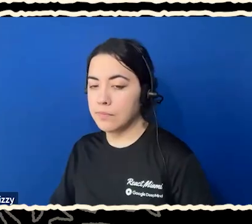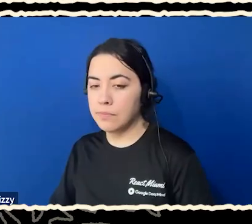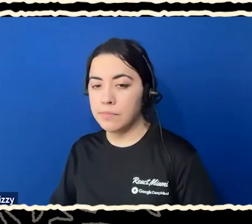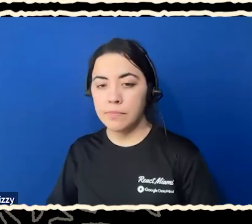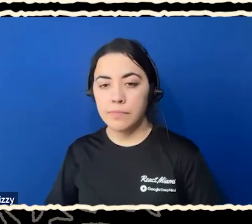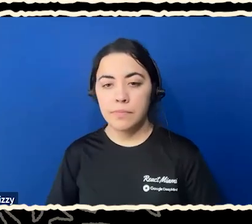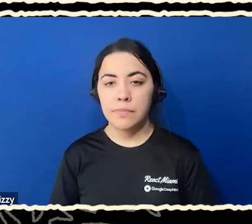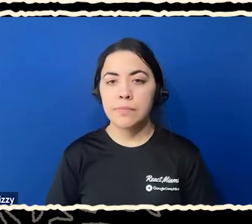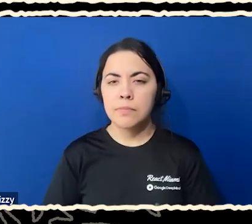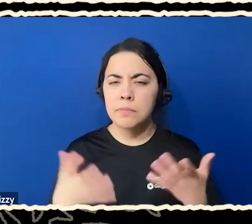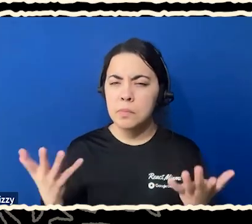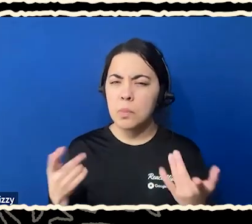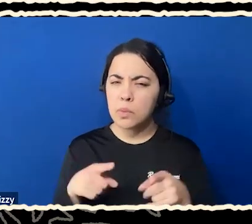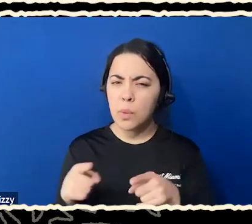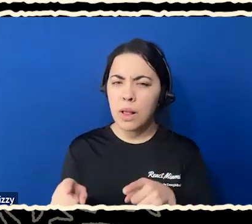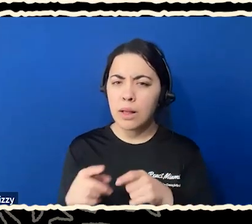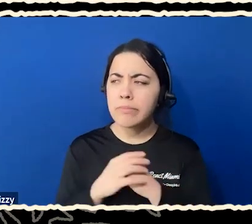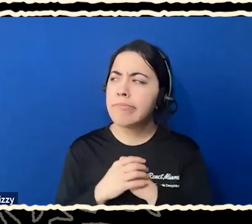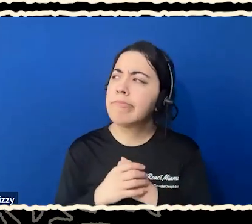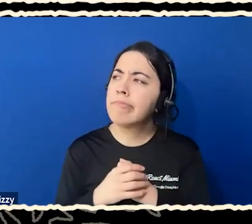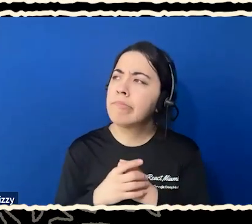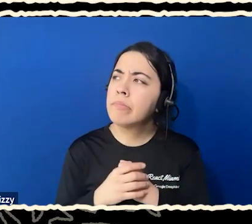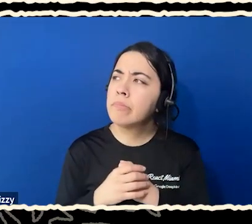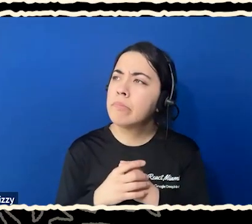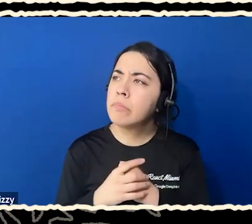what is going on?